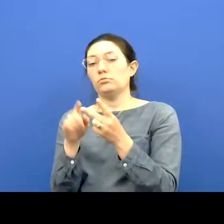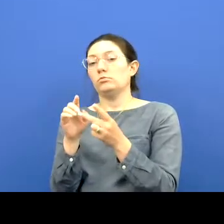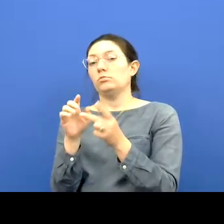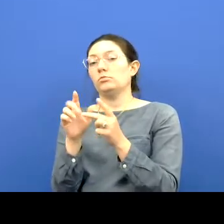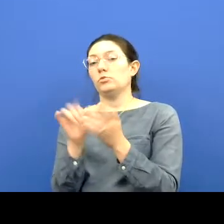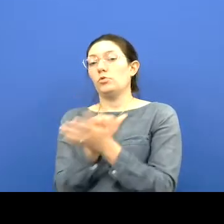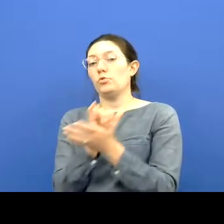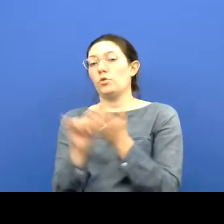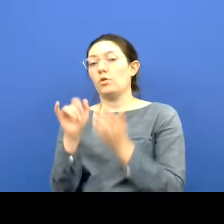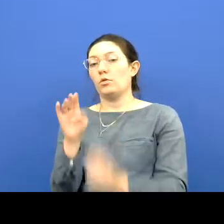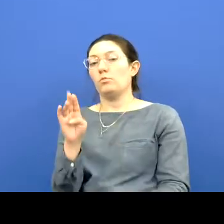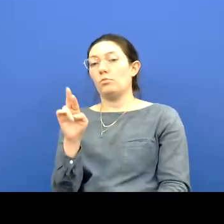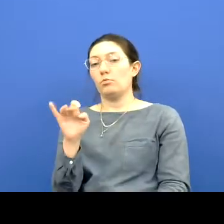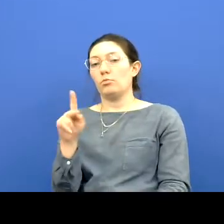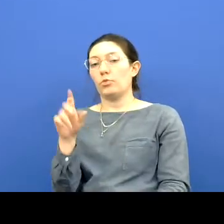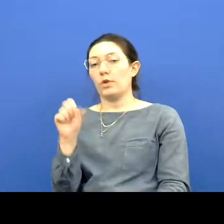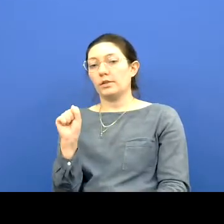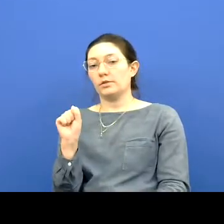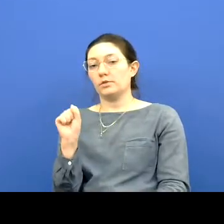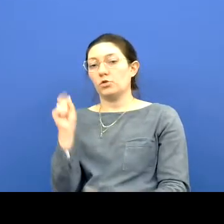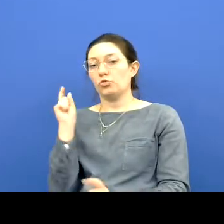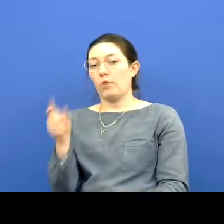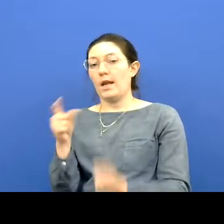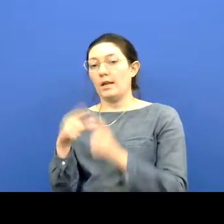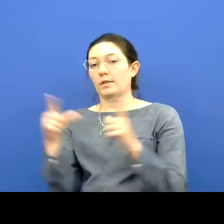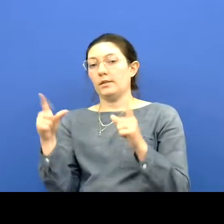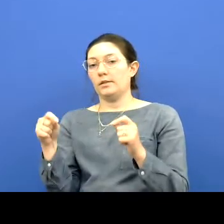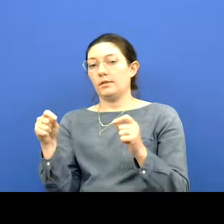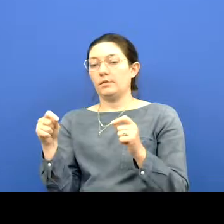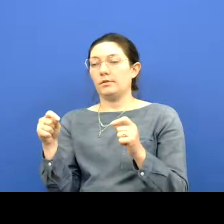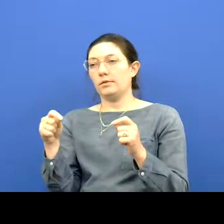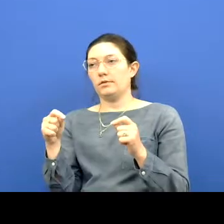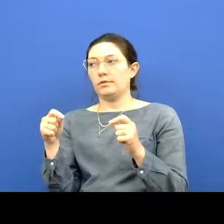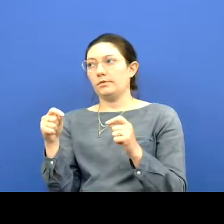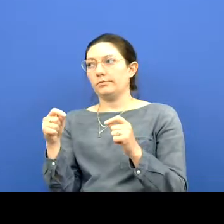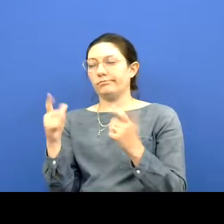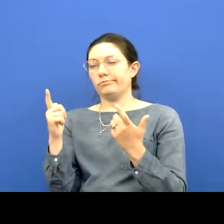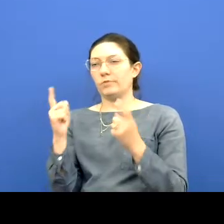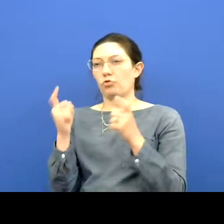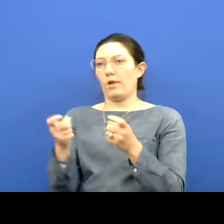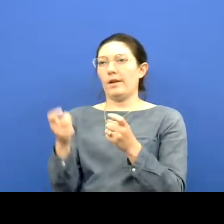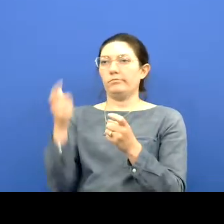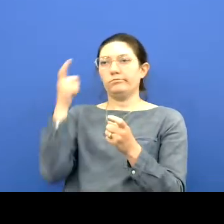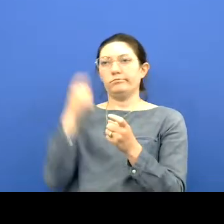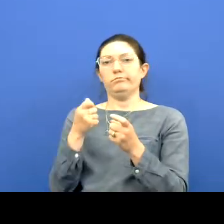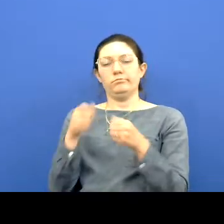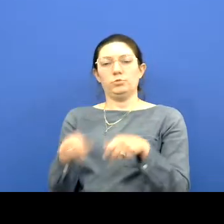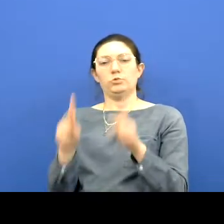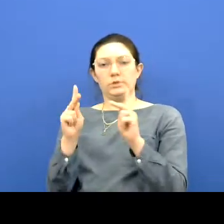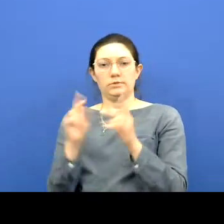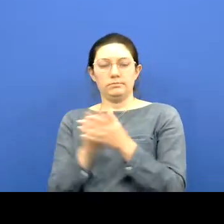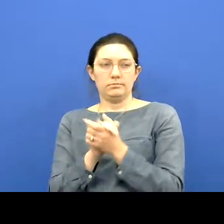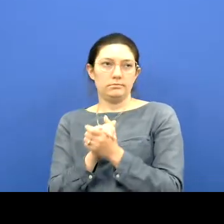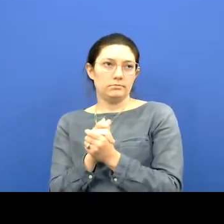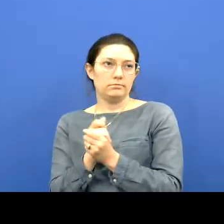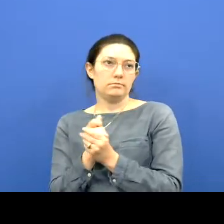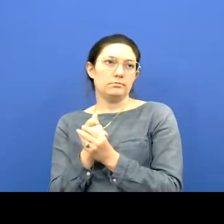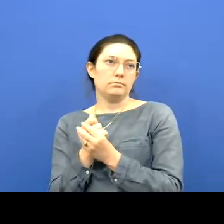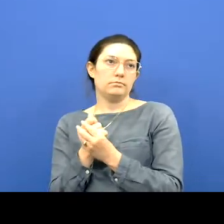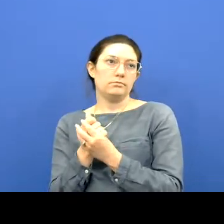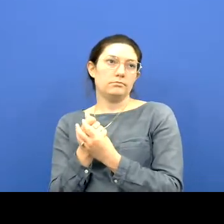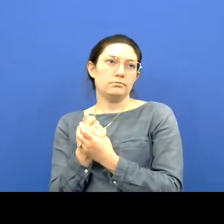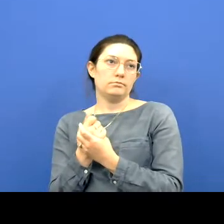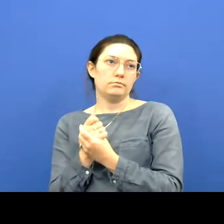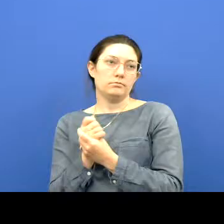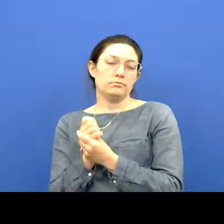a recently announced grant opportunity. Again,